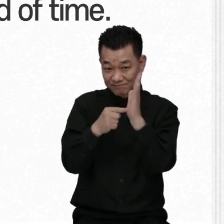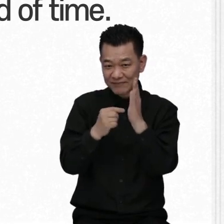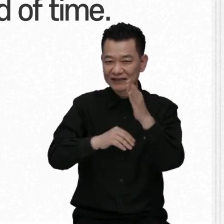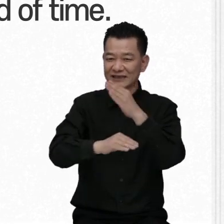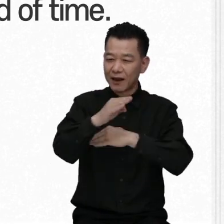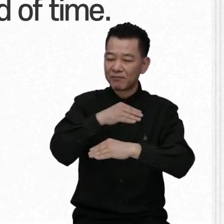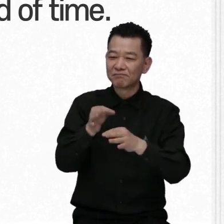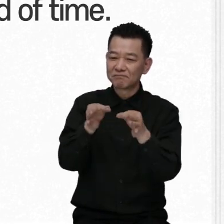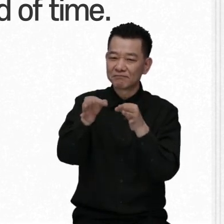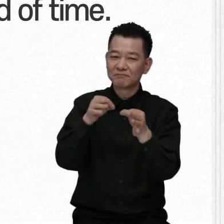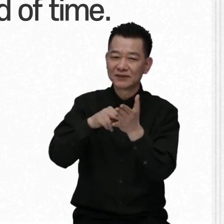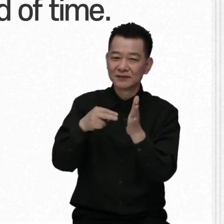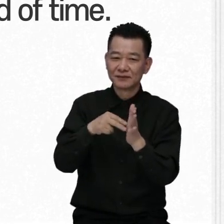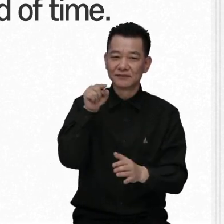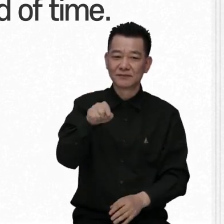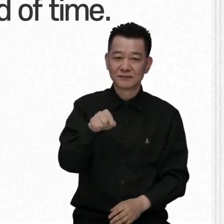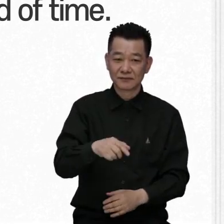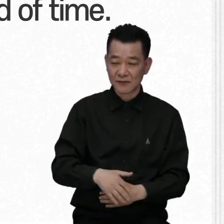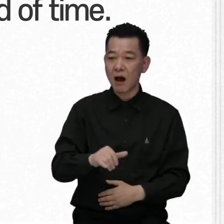with Disabilities.